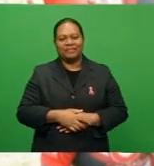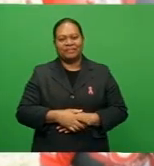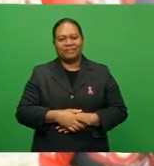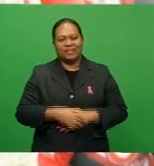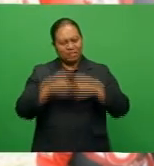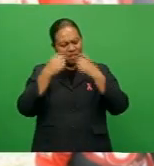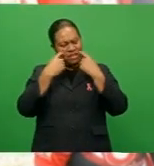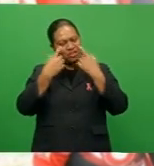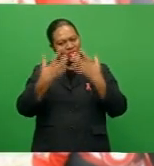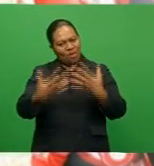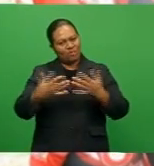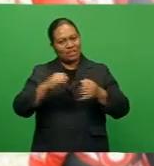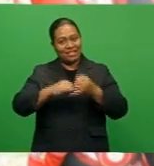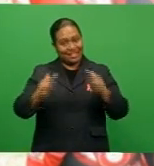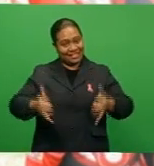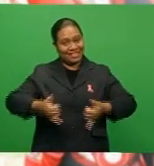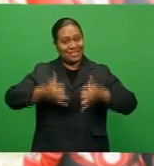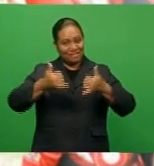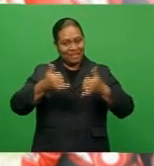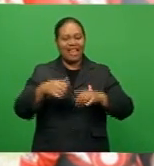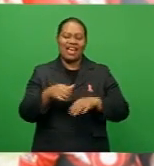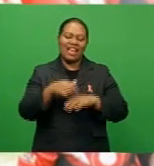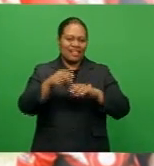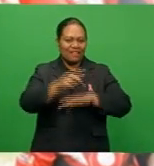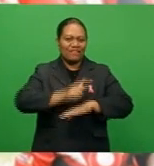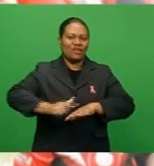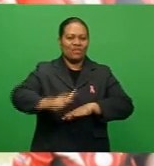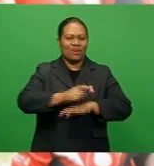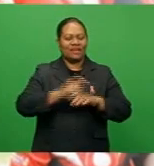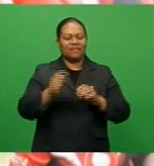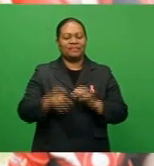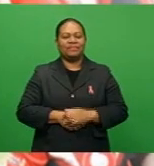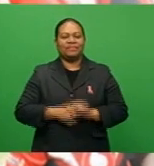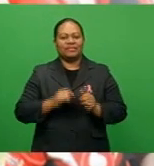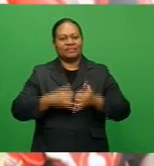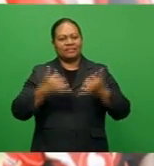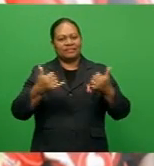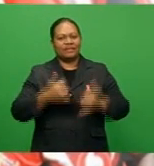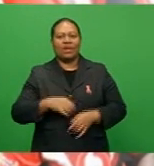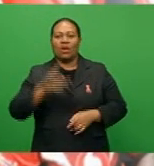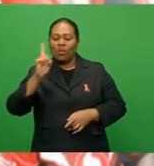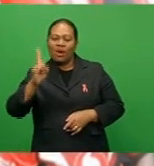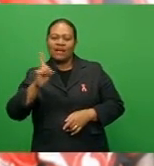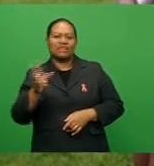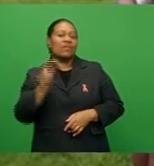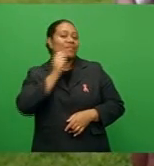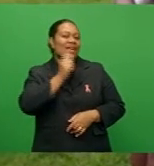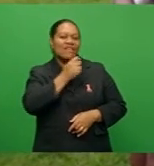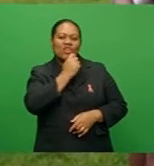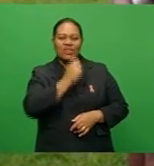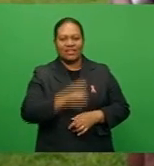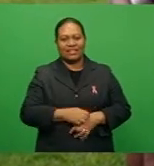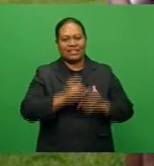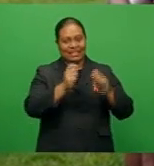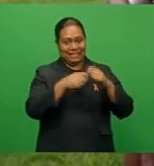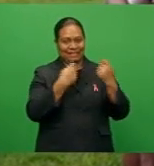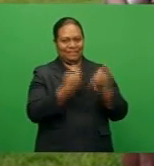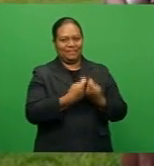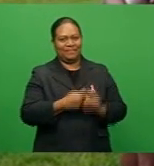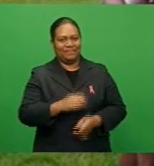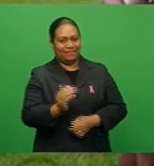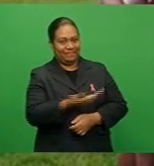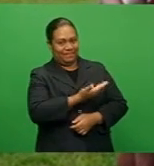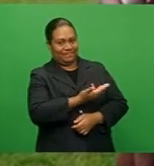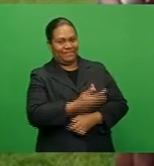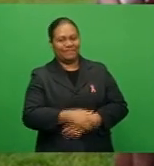showcased with our skipper in our Vanua teams. One of the new teams to compete is from the Garden Island. And there'll be